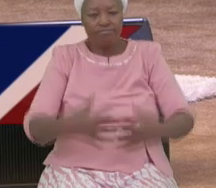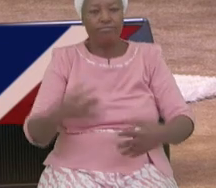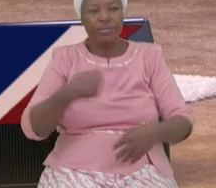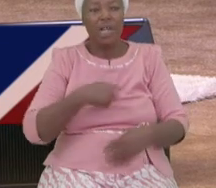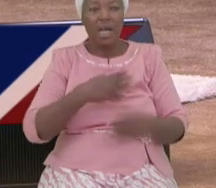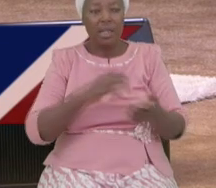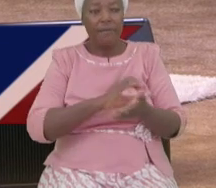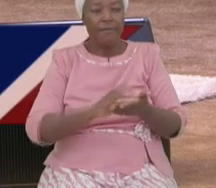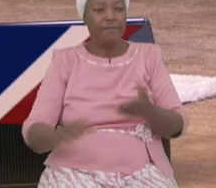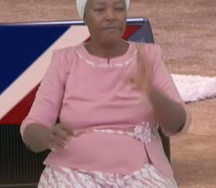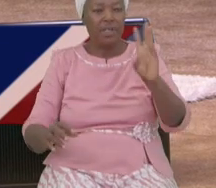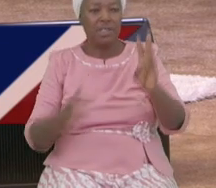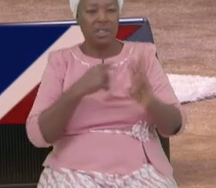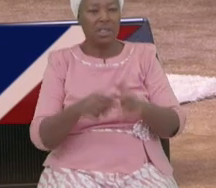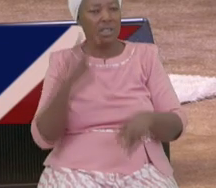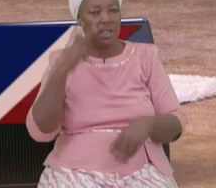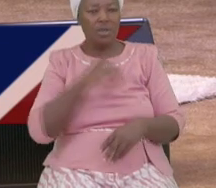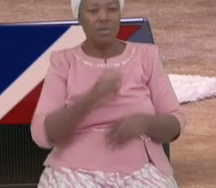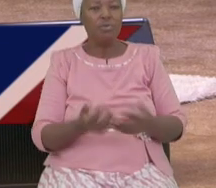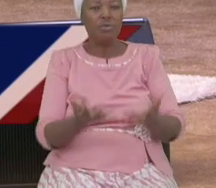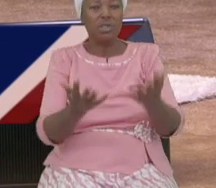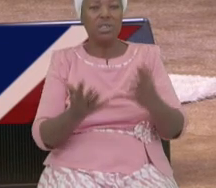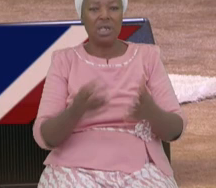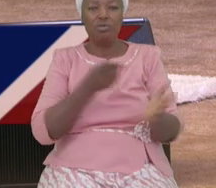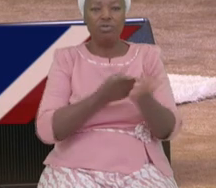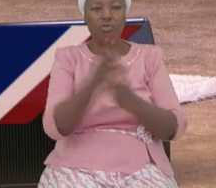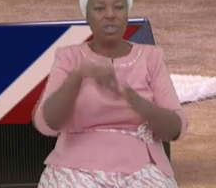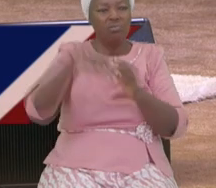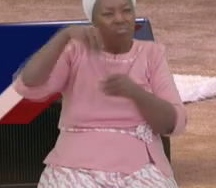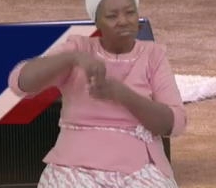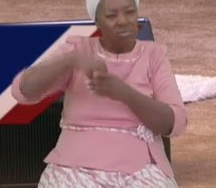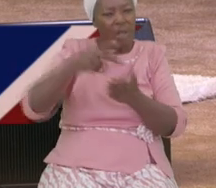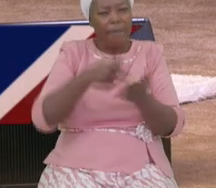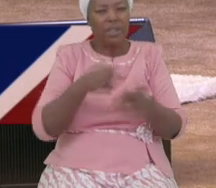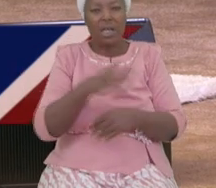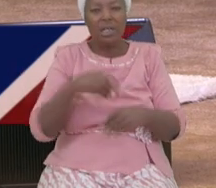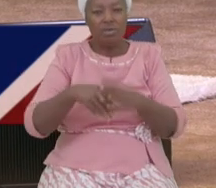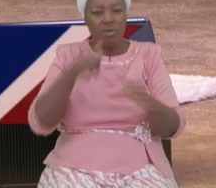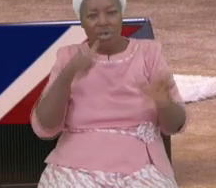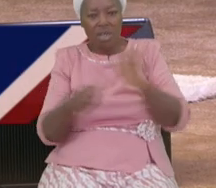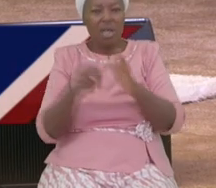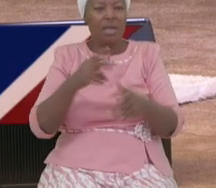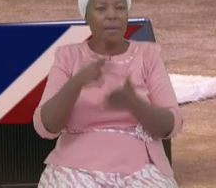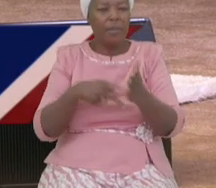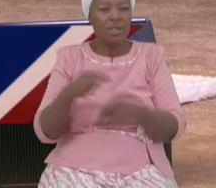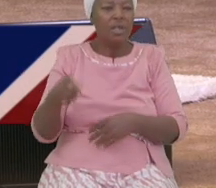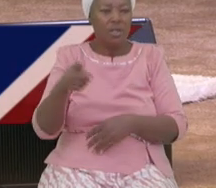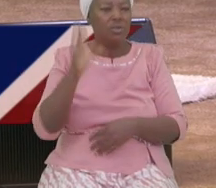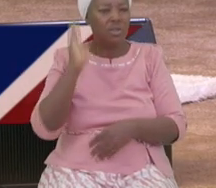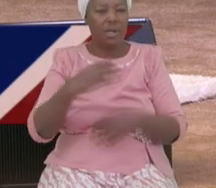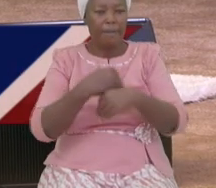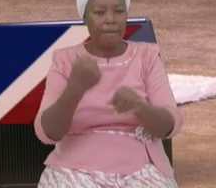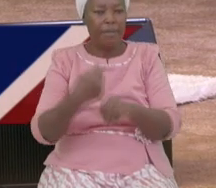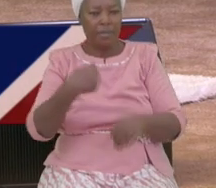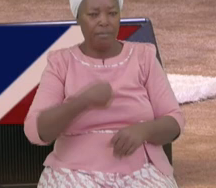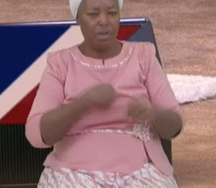behold, thou desirest truth in the inward parts, and in the hidden parts thou shalt make me